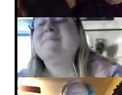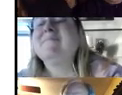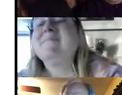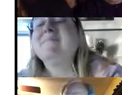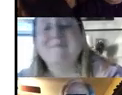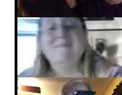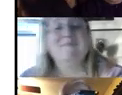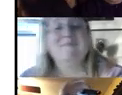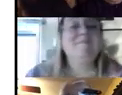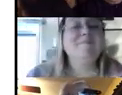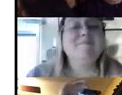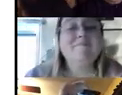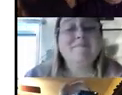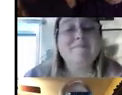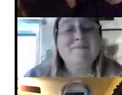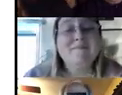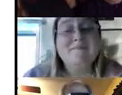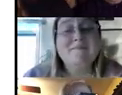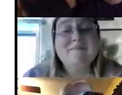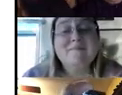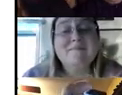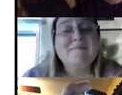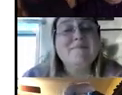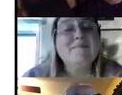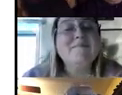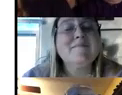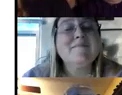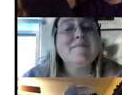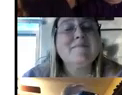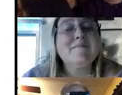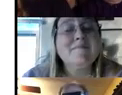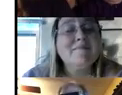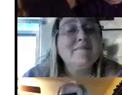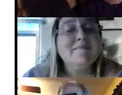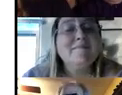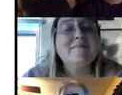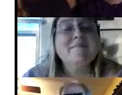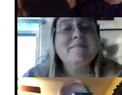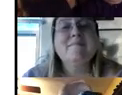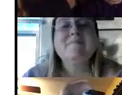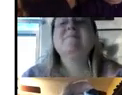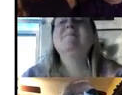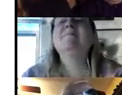it's just been another way in for me. Yeah, that's good.